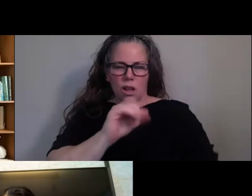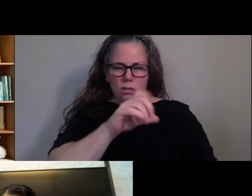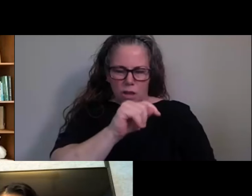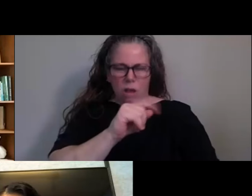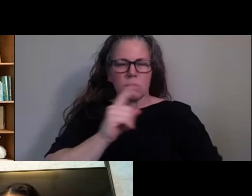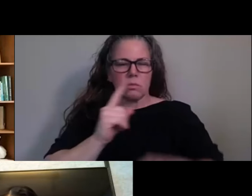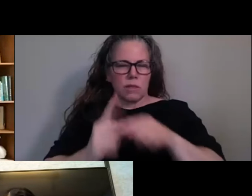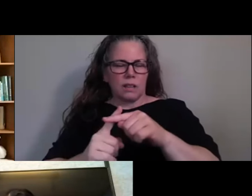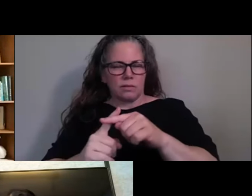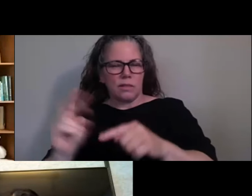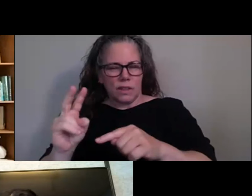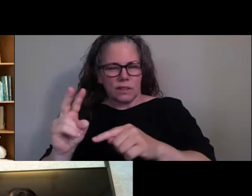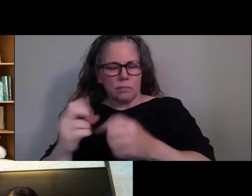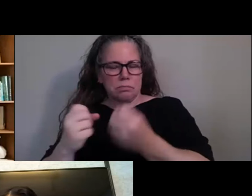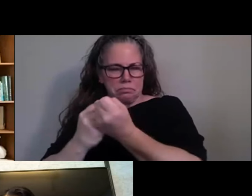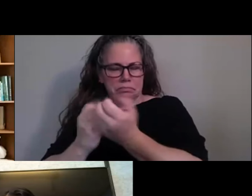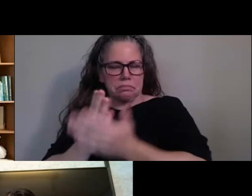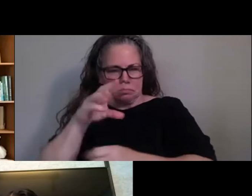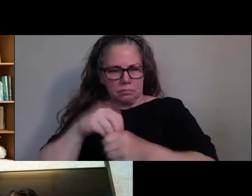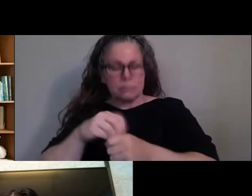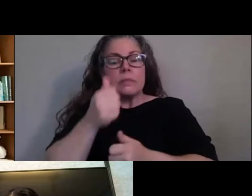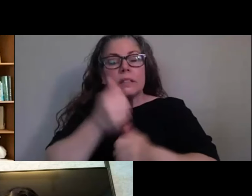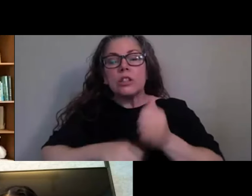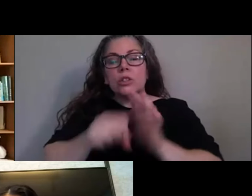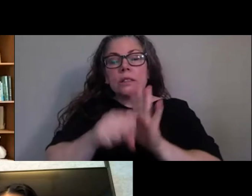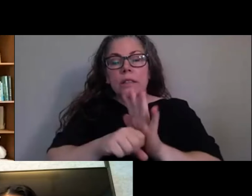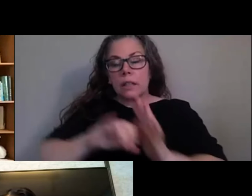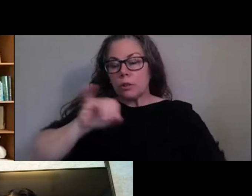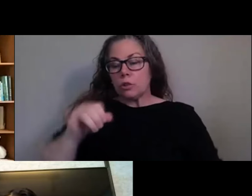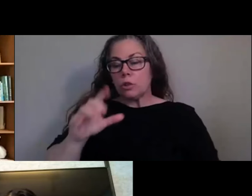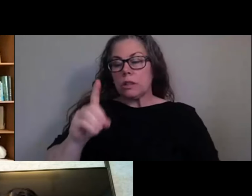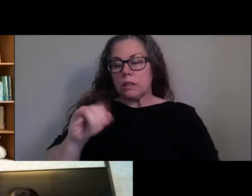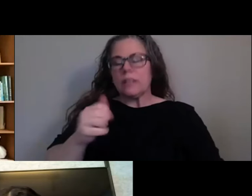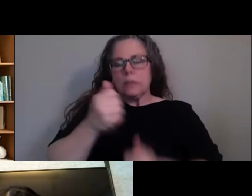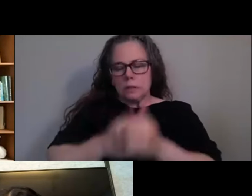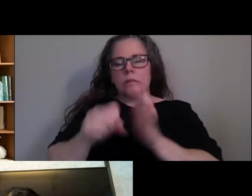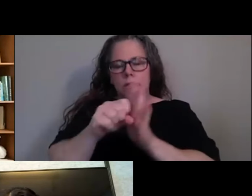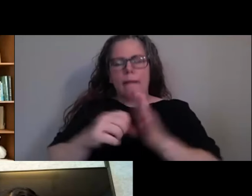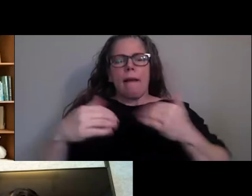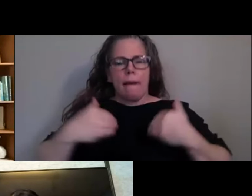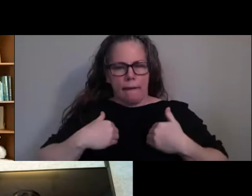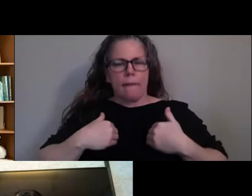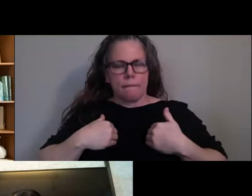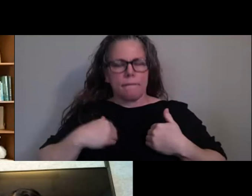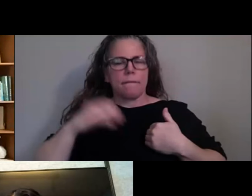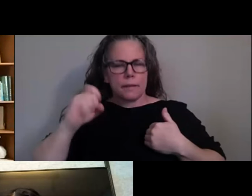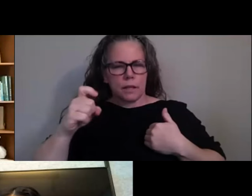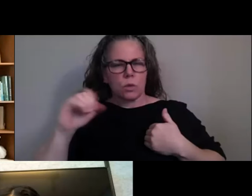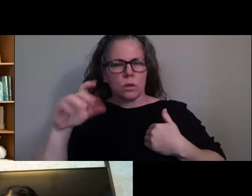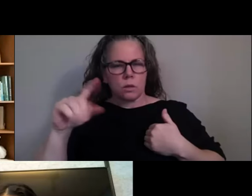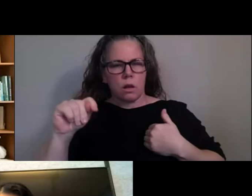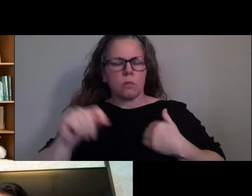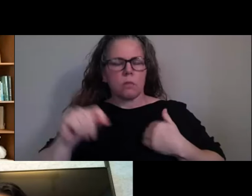JDI. So each state has its own sexual assault and domestic violence coalition. So we're Massachusetts federally and